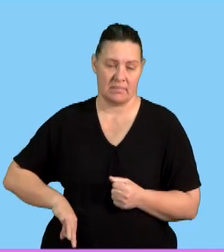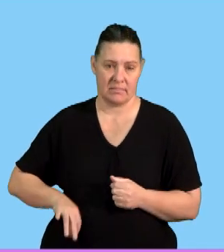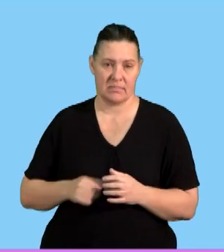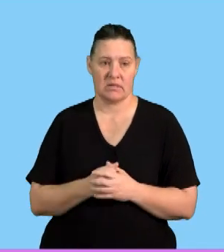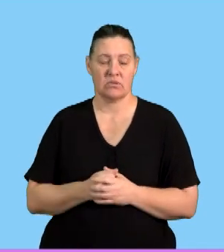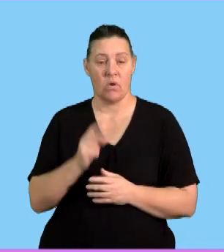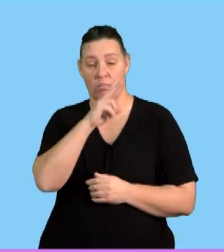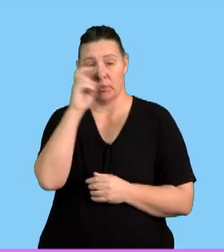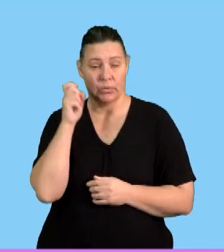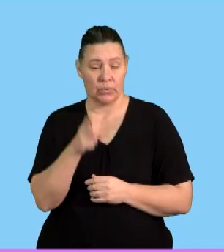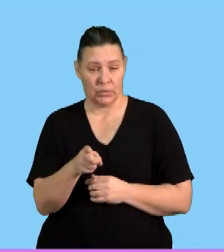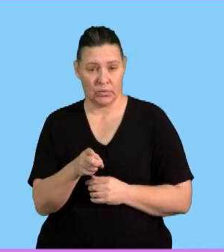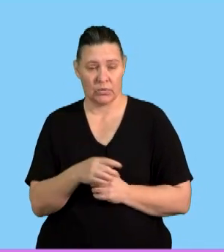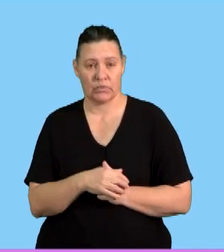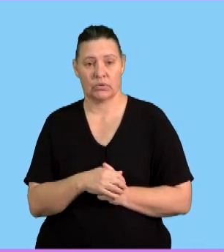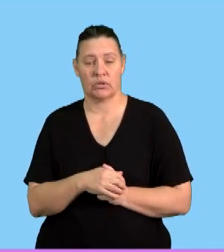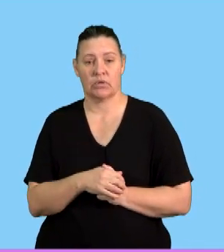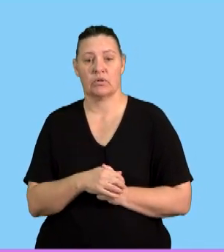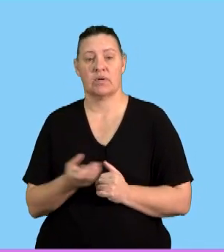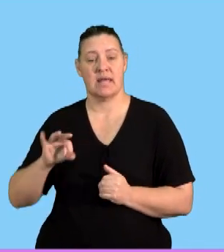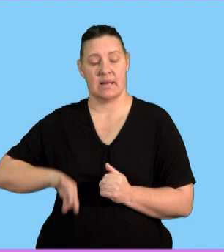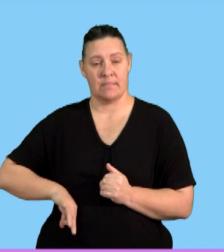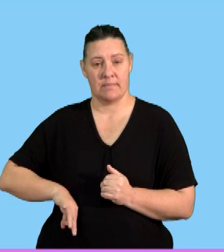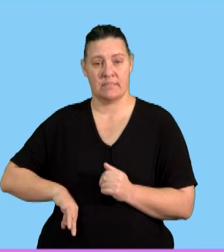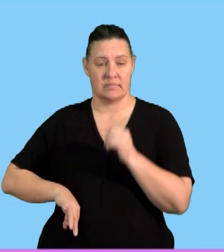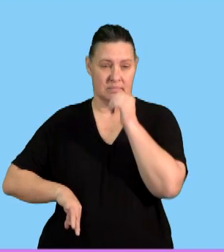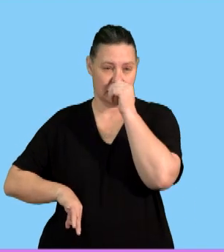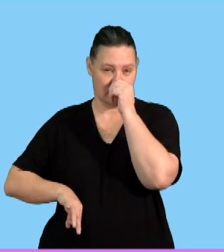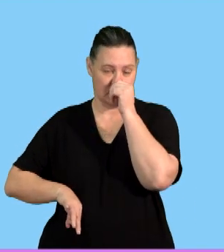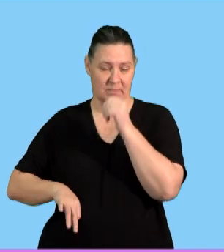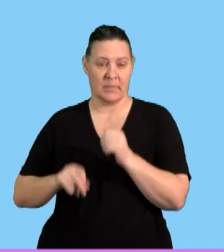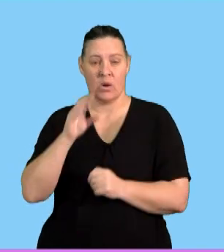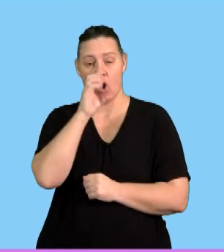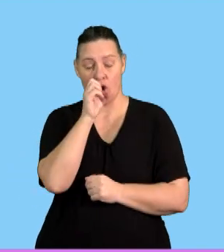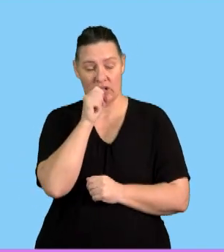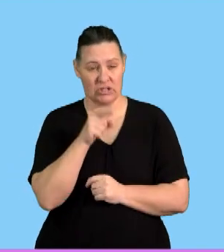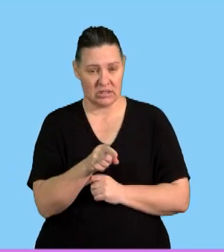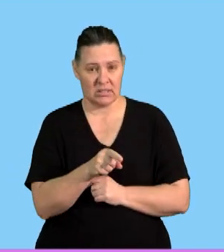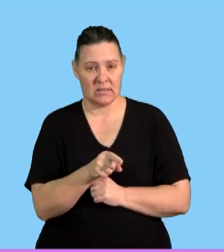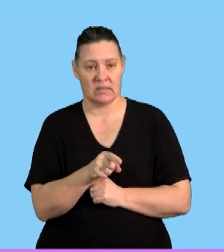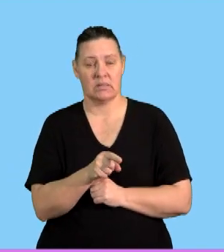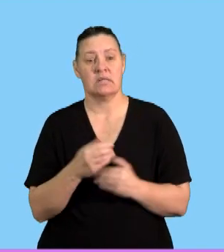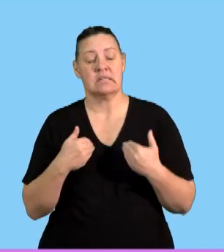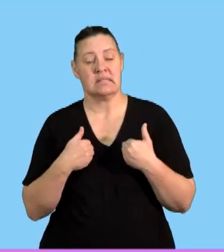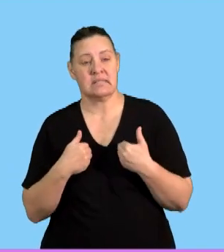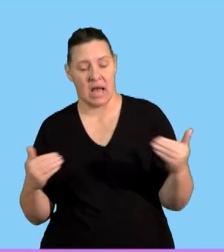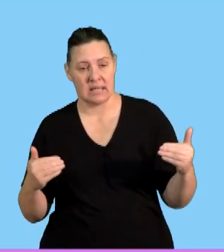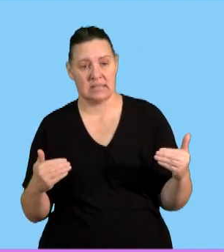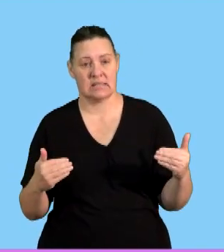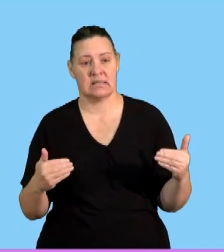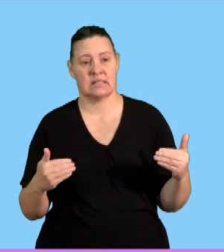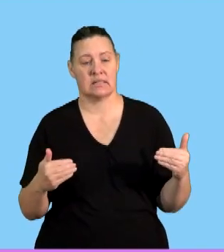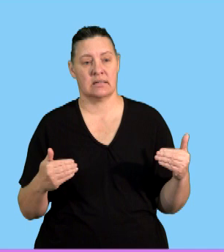blue one will be your income, and the orange one starting on the vertical axis